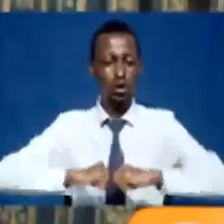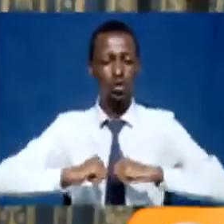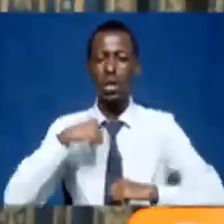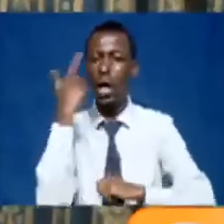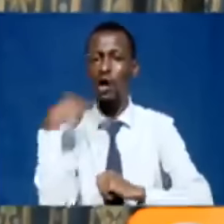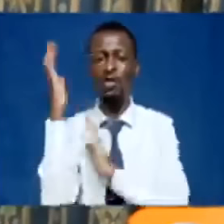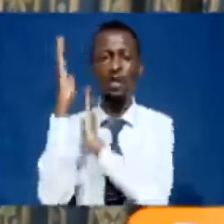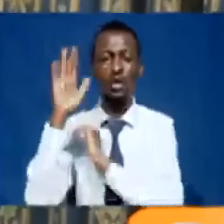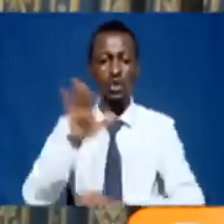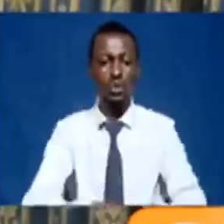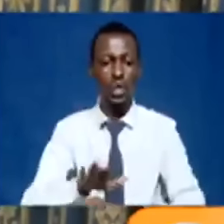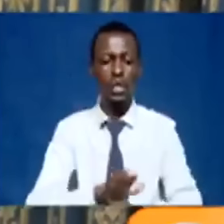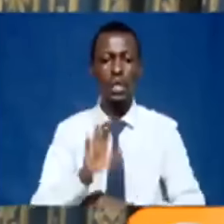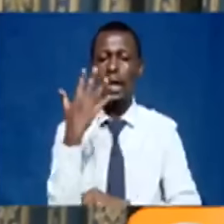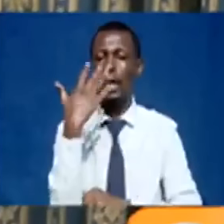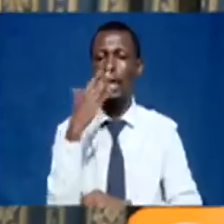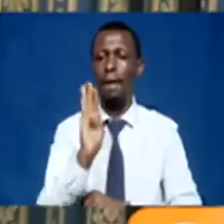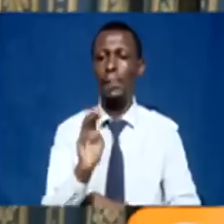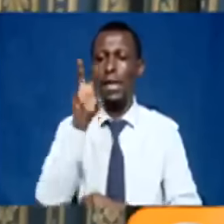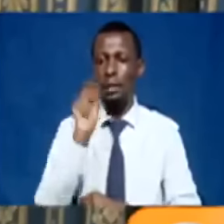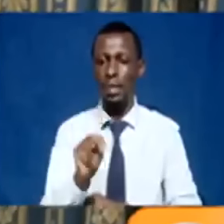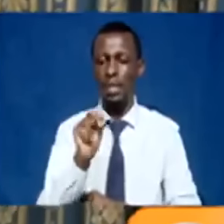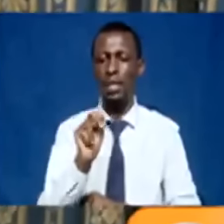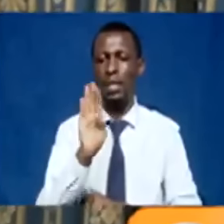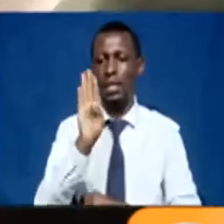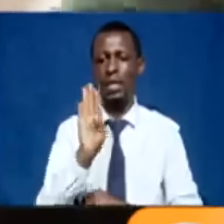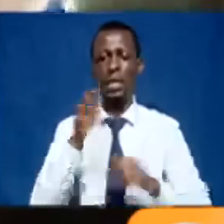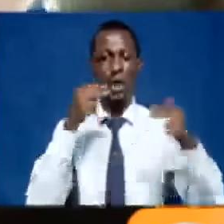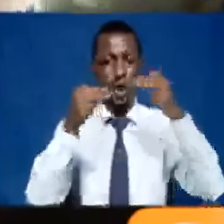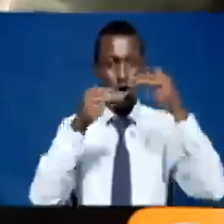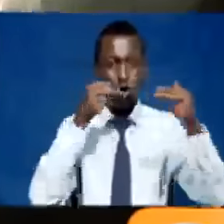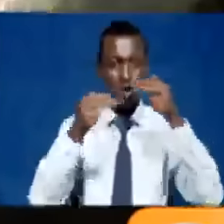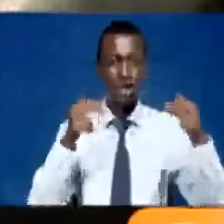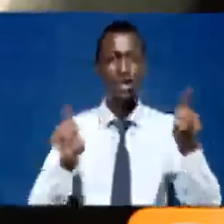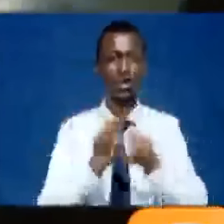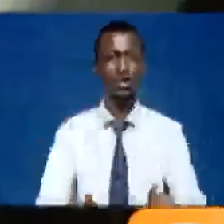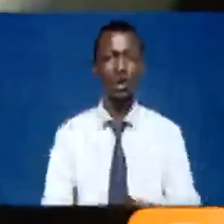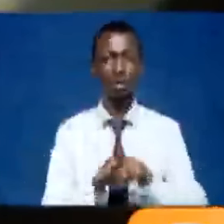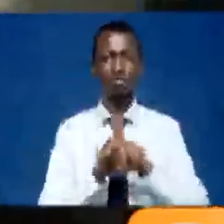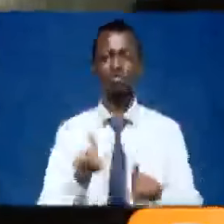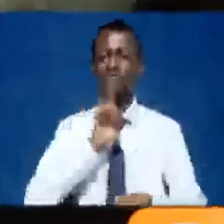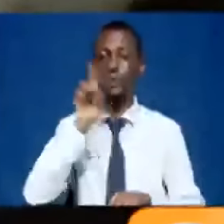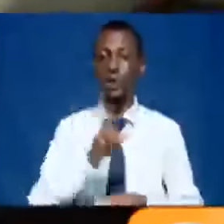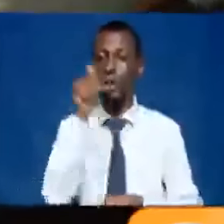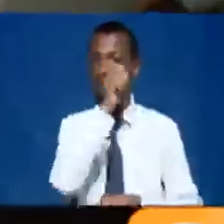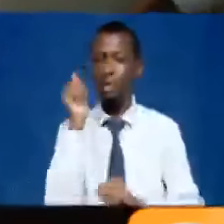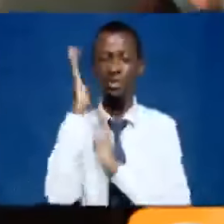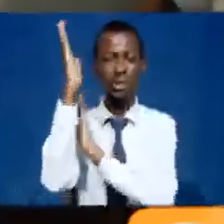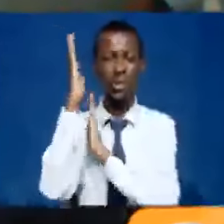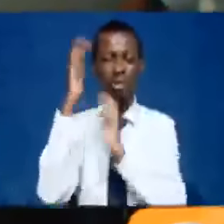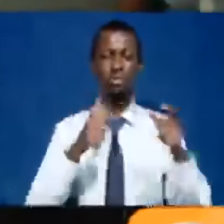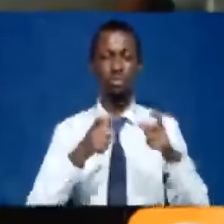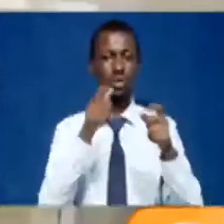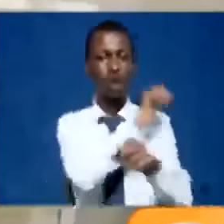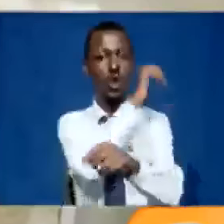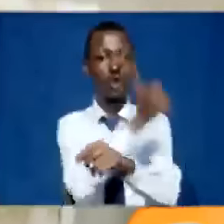residential areas, Airbnbs, hotels and lodgings. In the directive, signed by Private Security Regulatory Authority